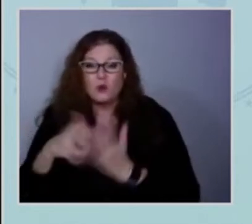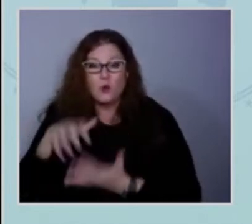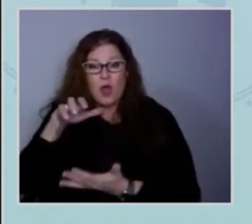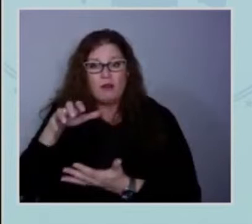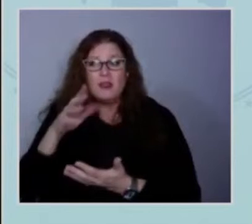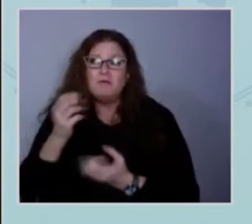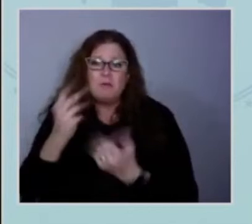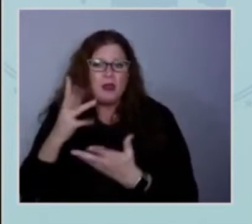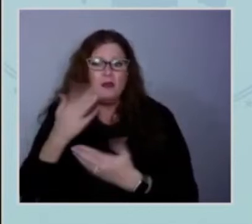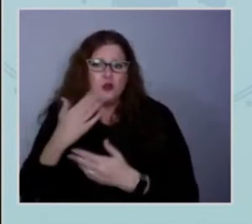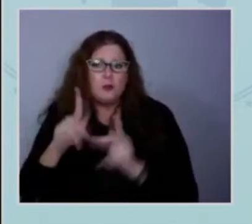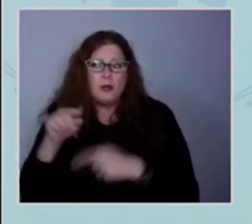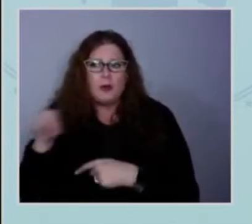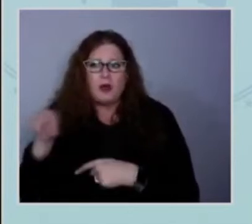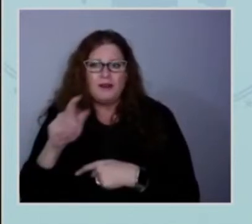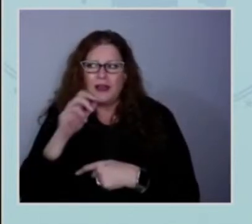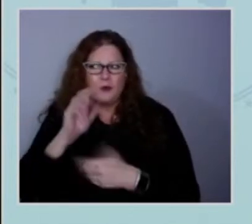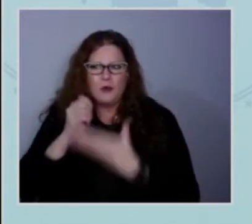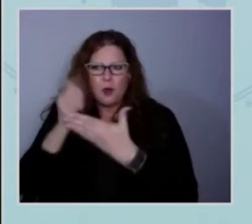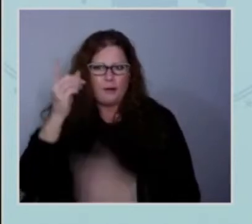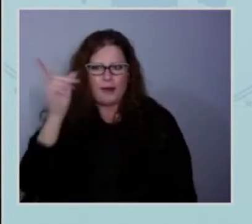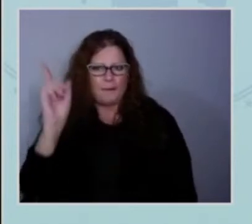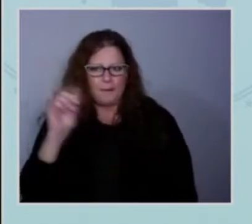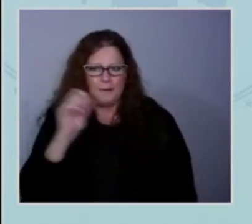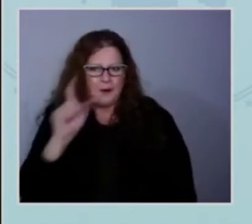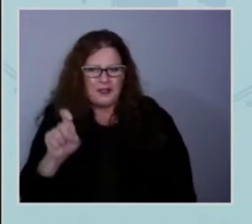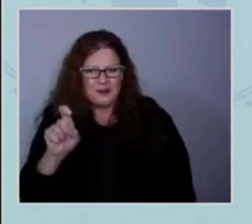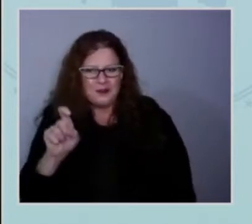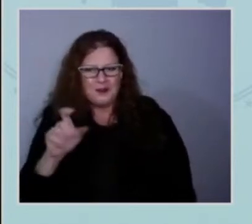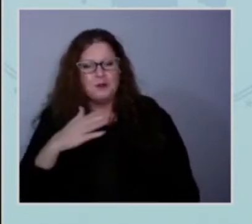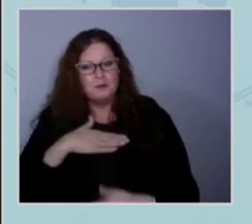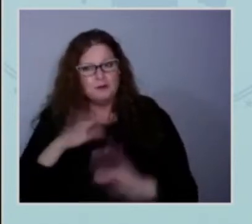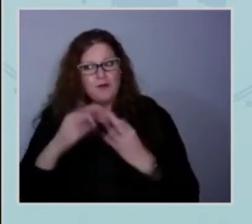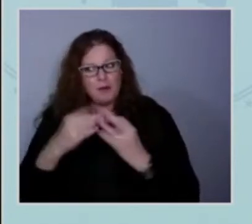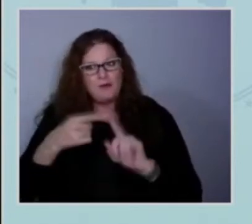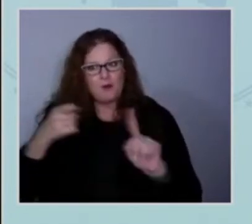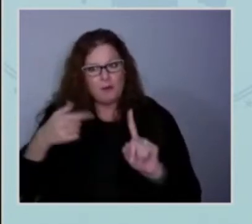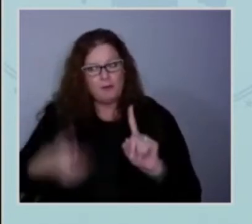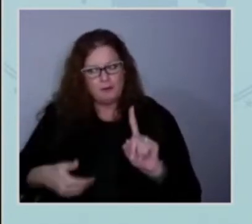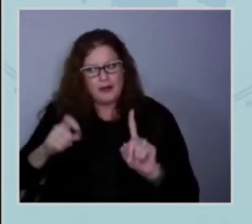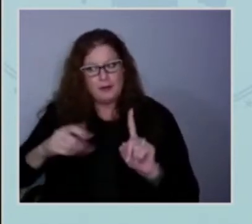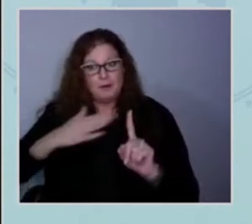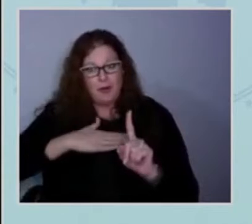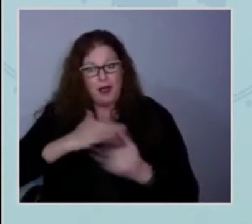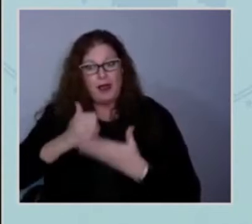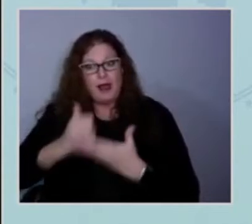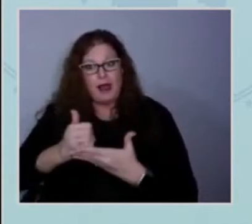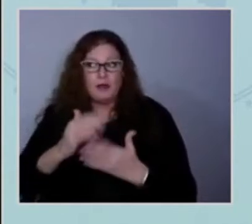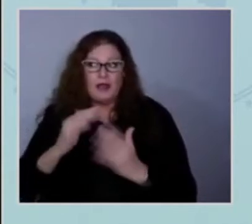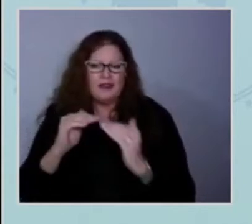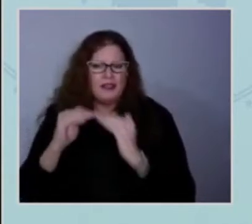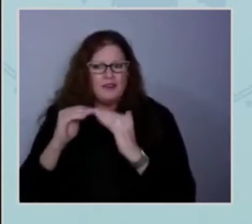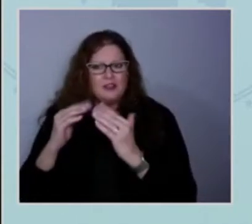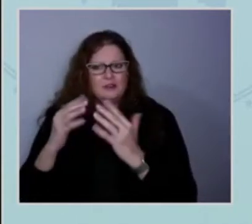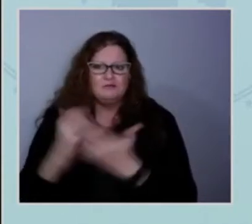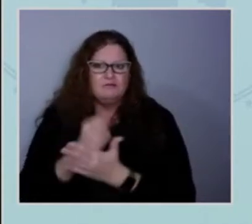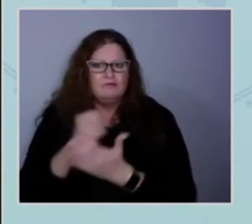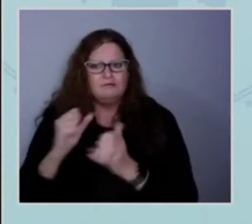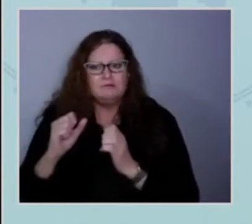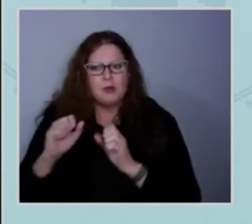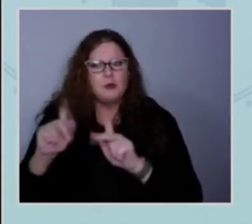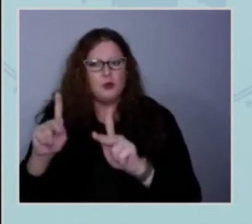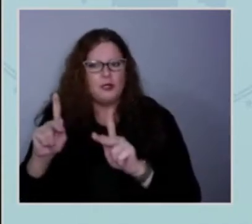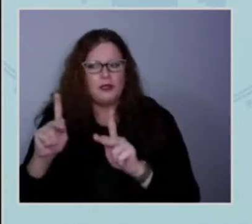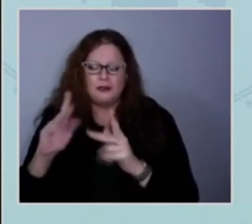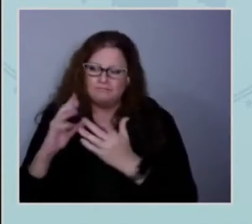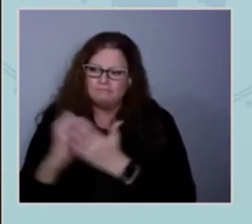really built this country. The very wealthy, there are a lot of good people, but they don't need my help. But the families I came from need